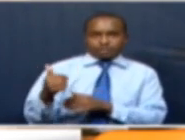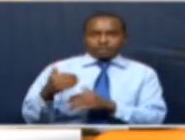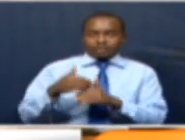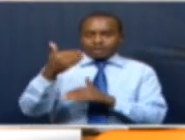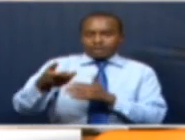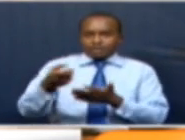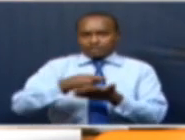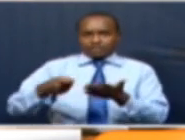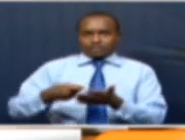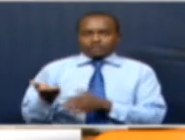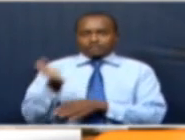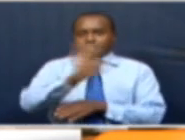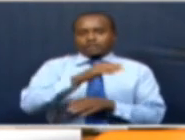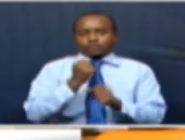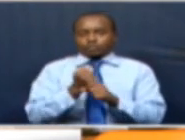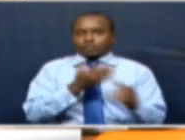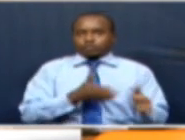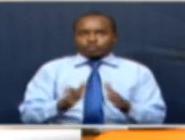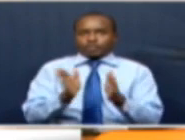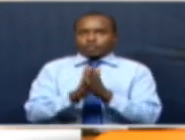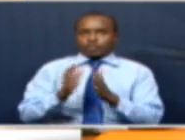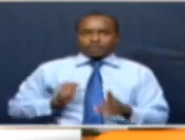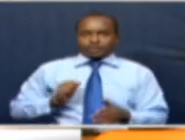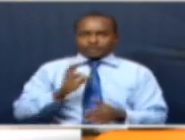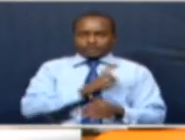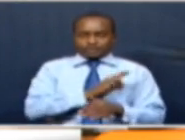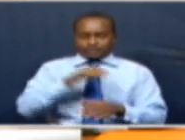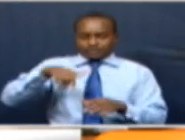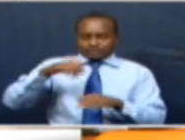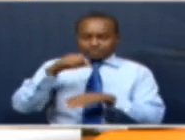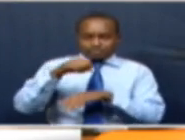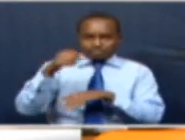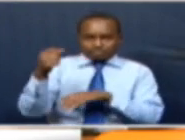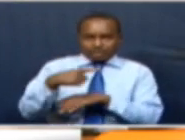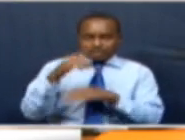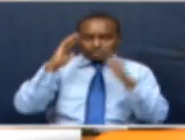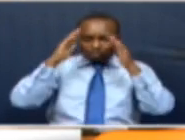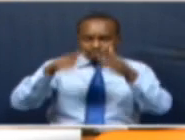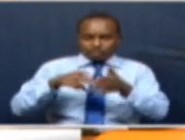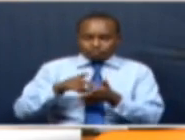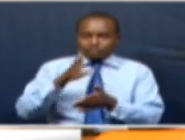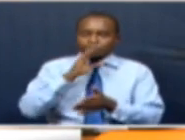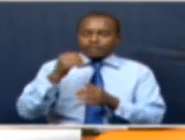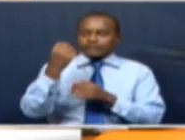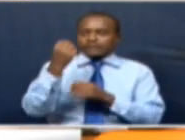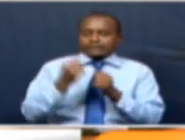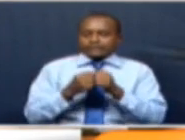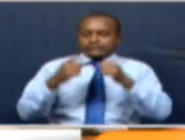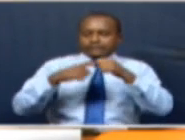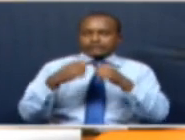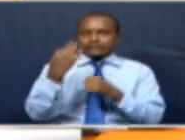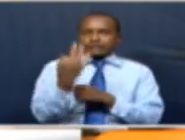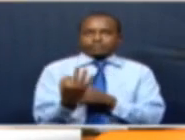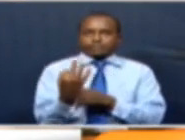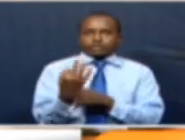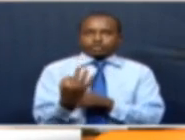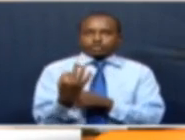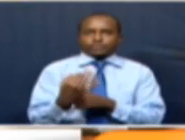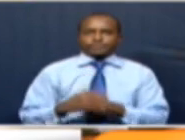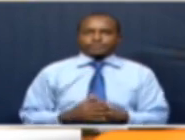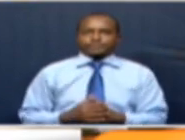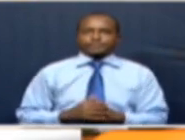a return-to-work formula with its employees earlier in the month, committing to pay by the 16th of March. Mumbi Waroi has